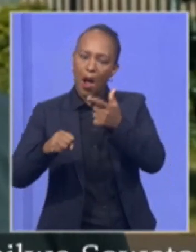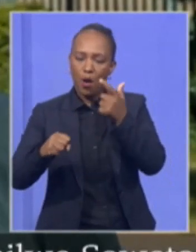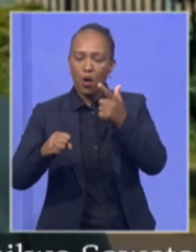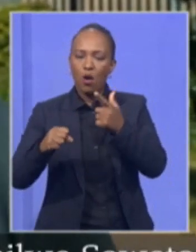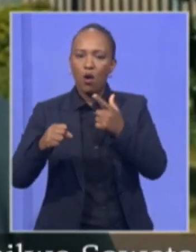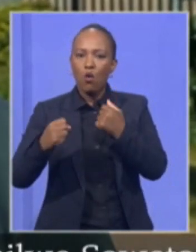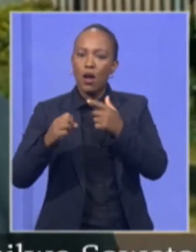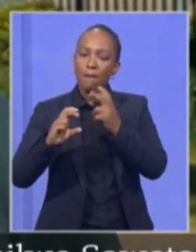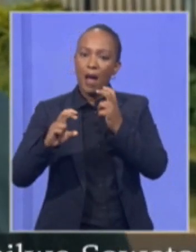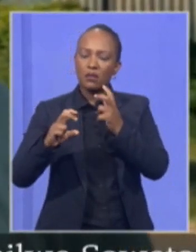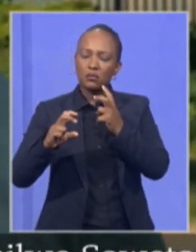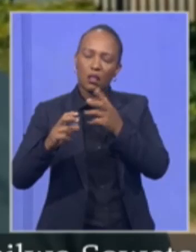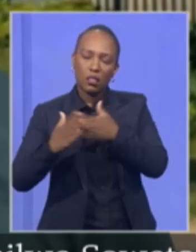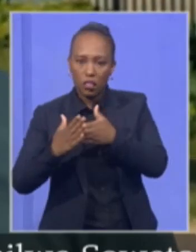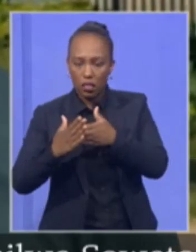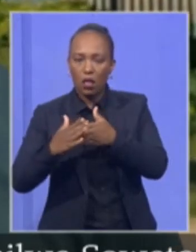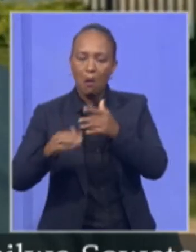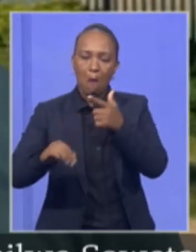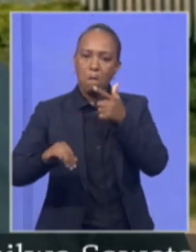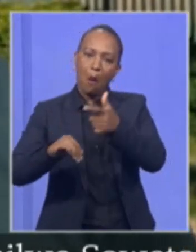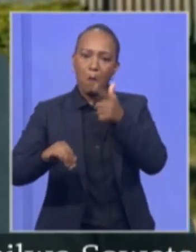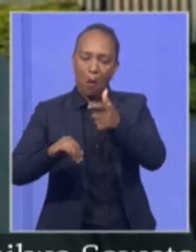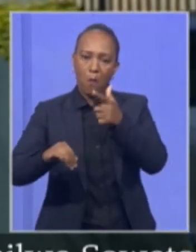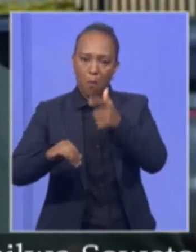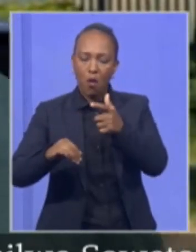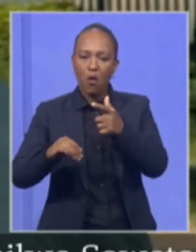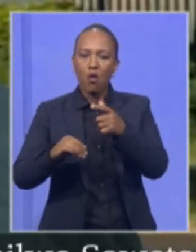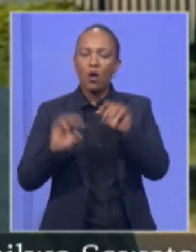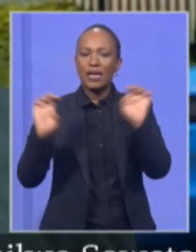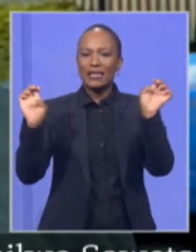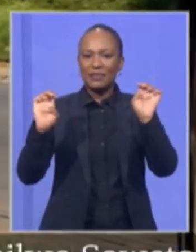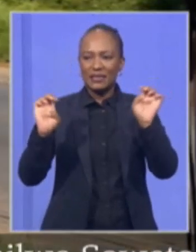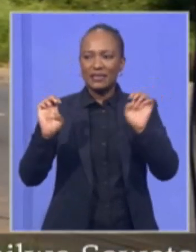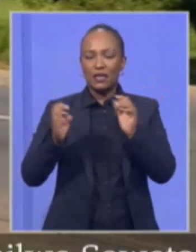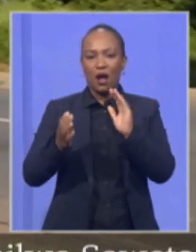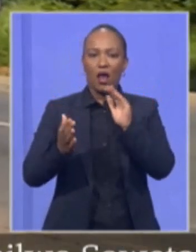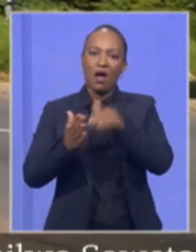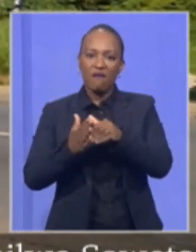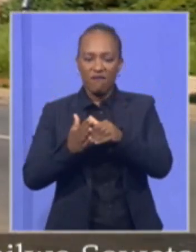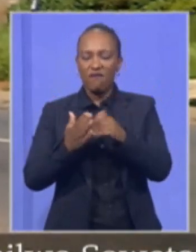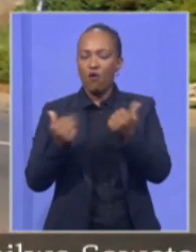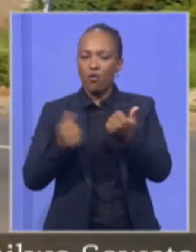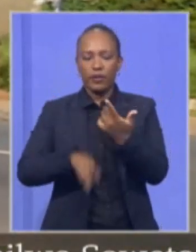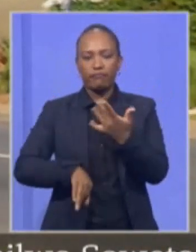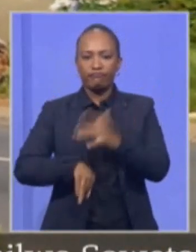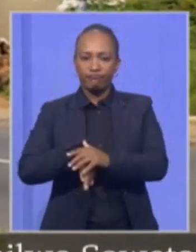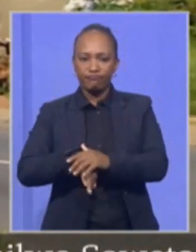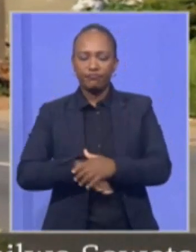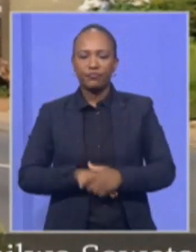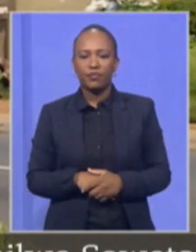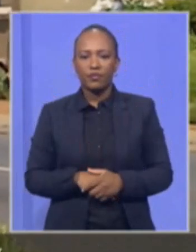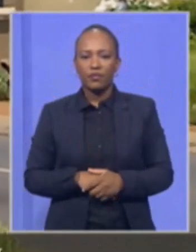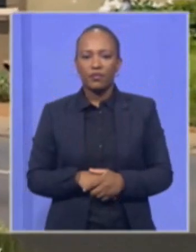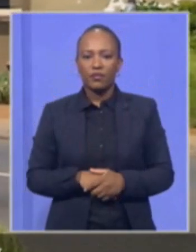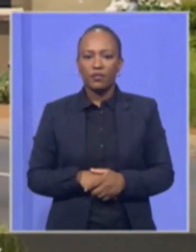When the paramedics arrived, he was still alive, but he died on the way. We received a call from